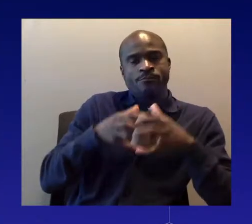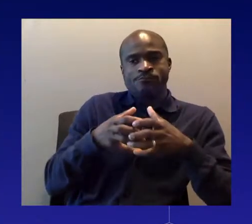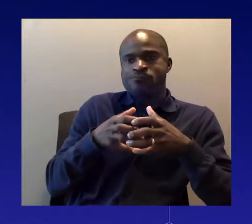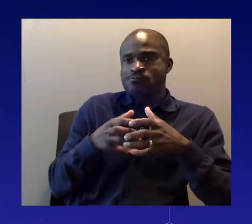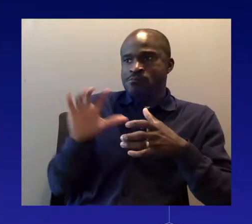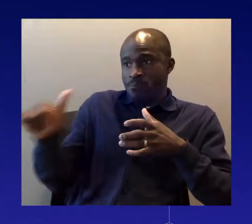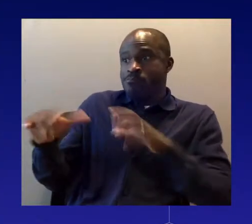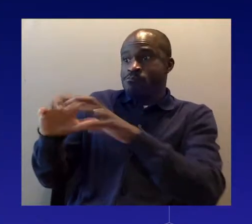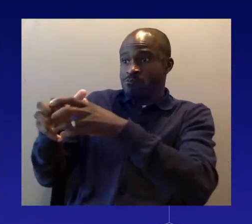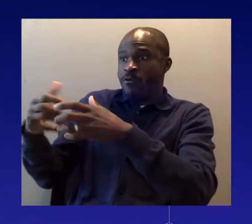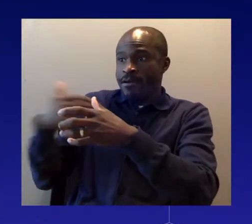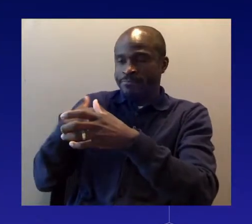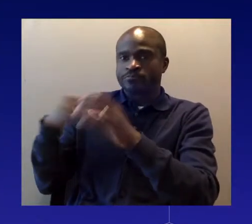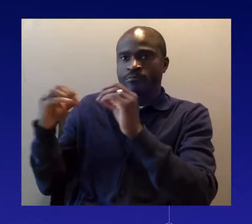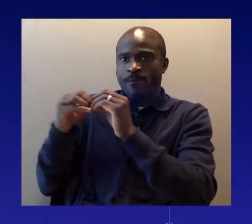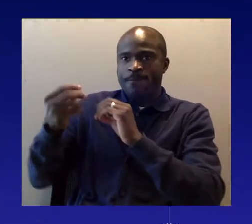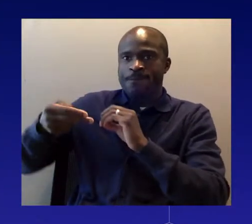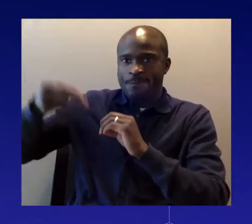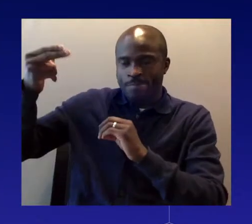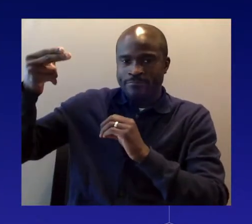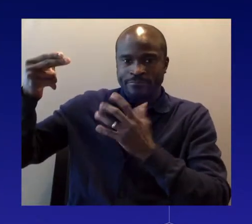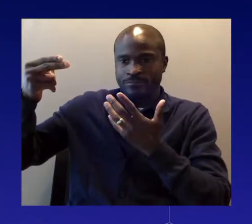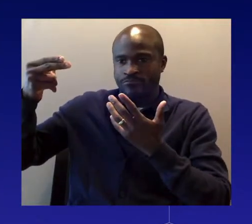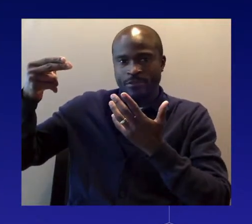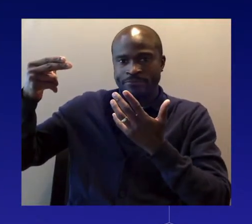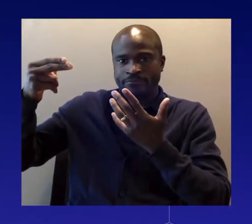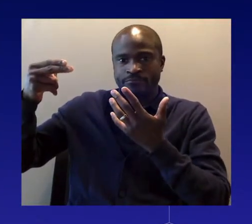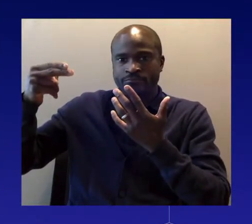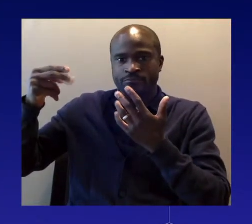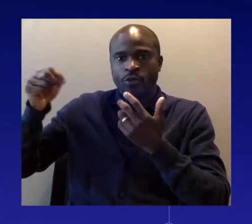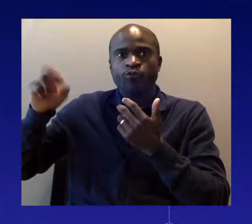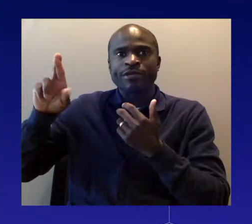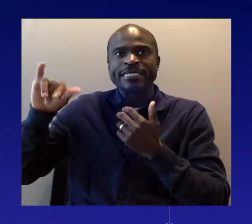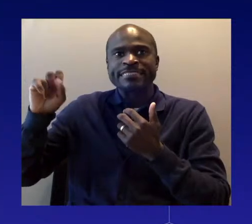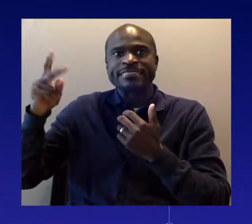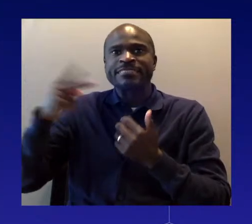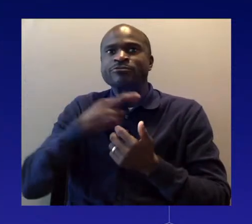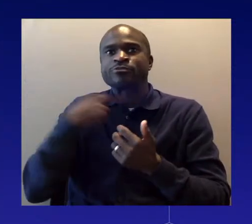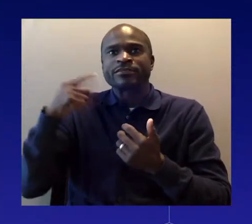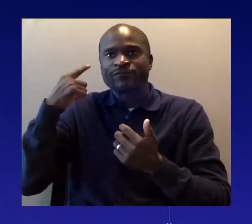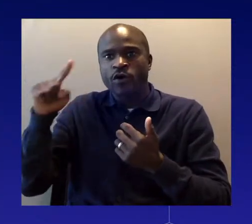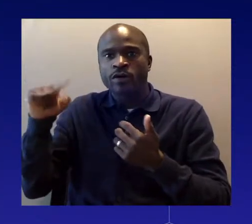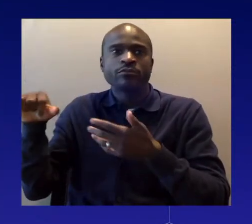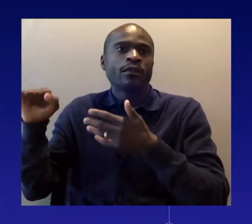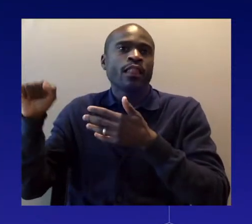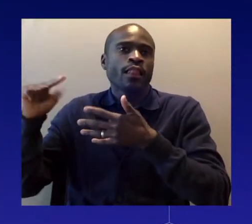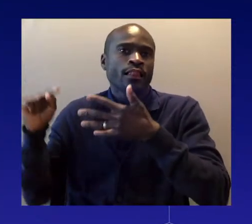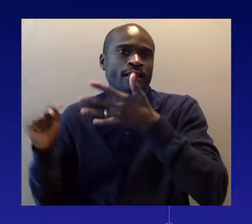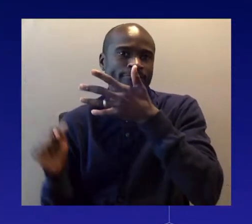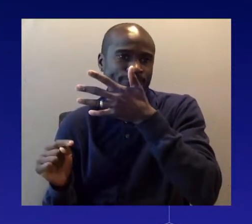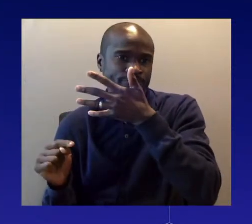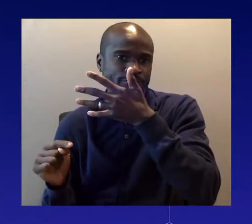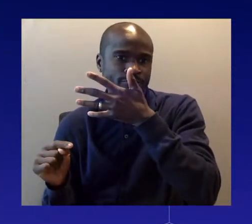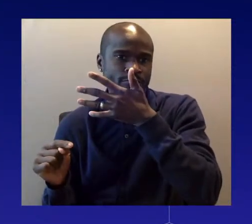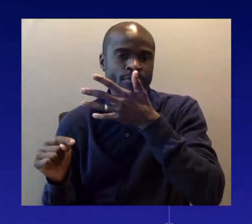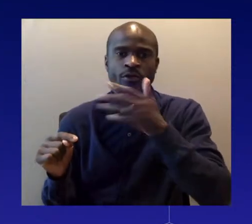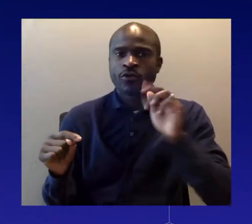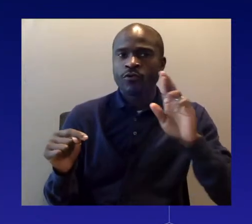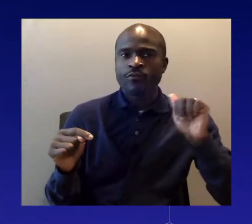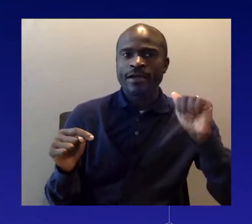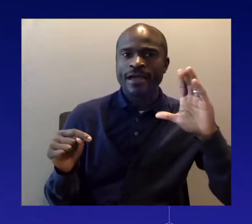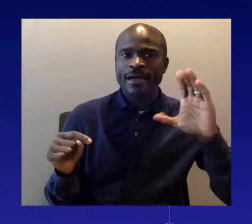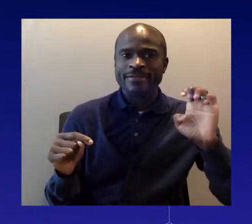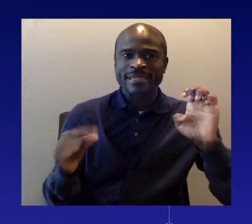question that investigators haven't answered. What is race a proxy for? Is it socioeconomics? Is